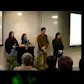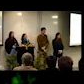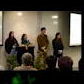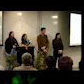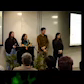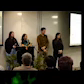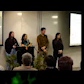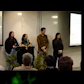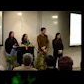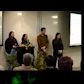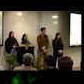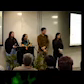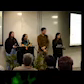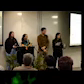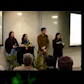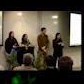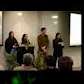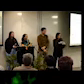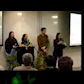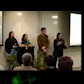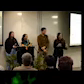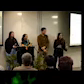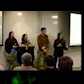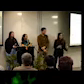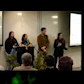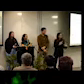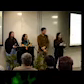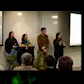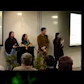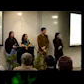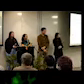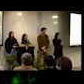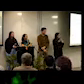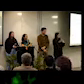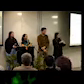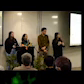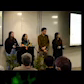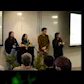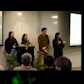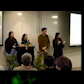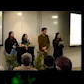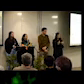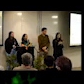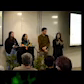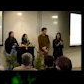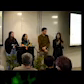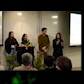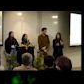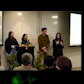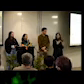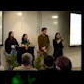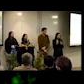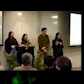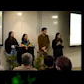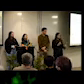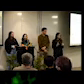Is there any relation between meditation and keeping the memory going, or is it similar to sleep,